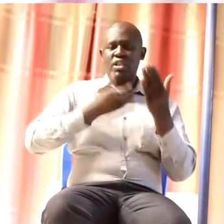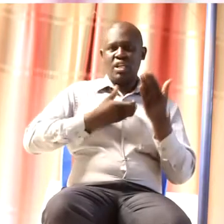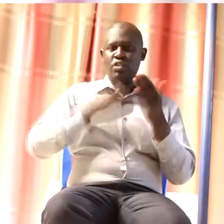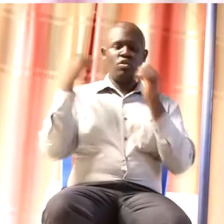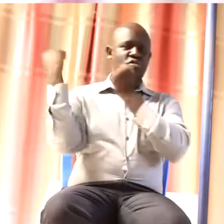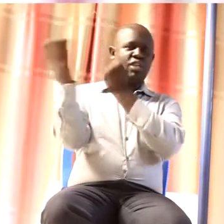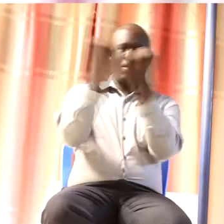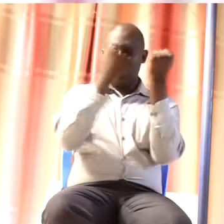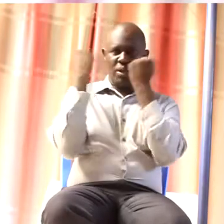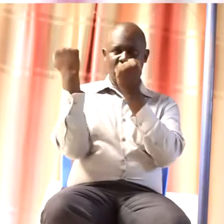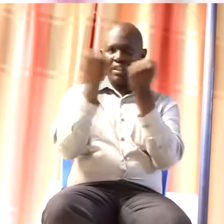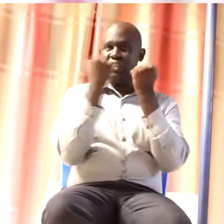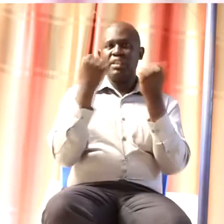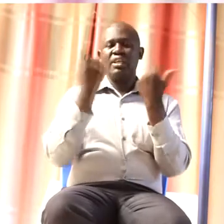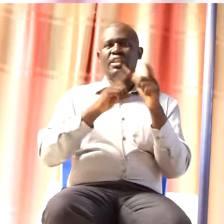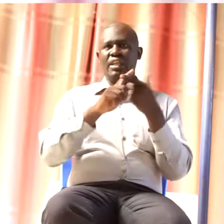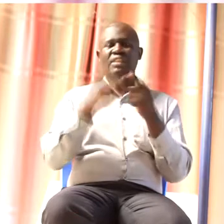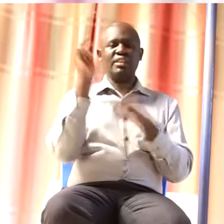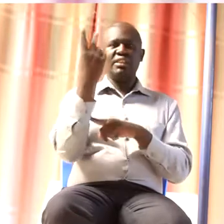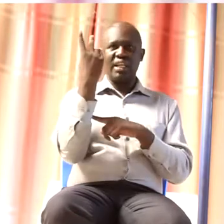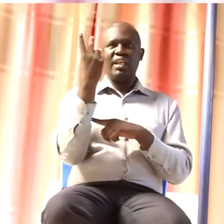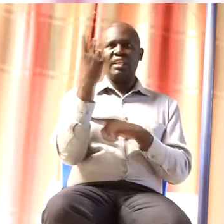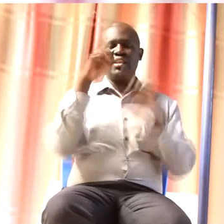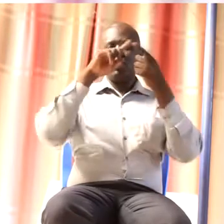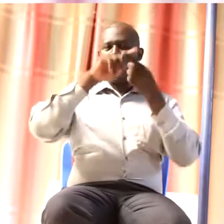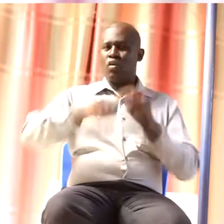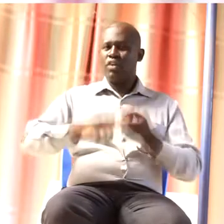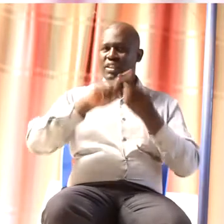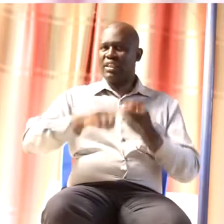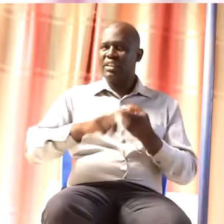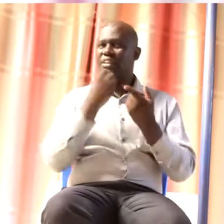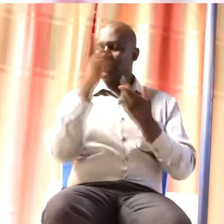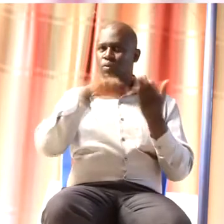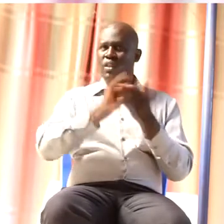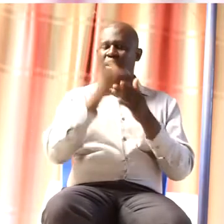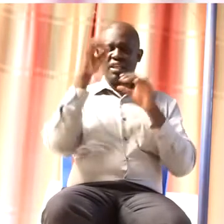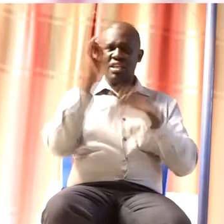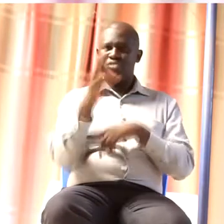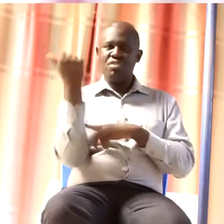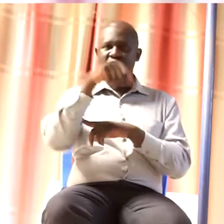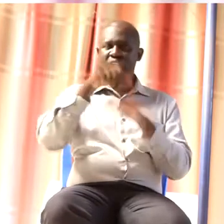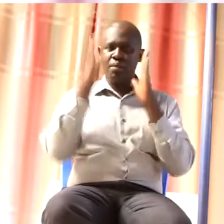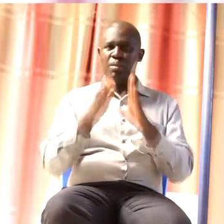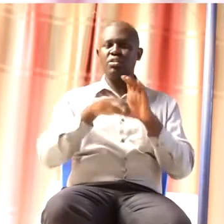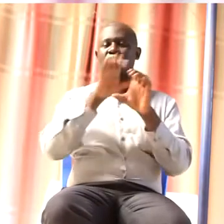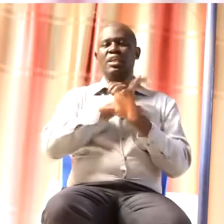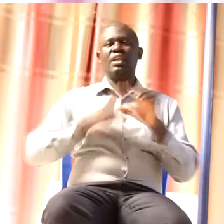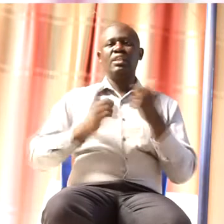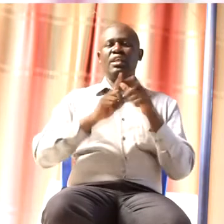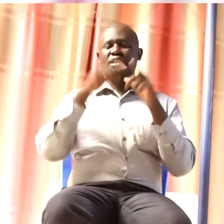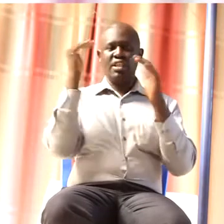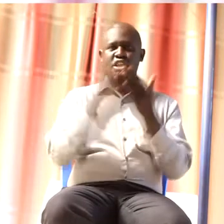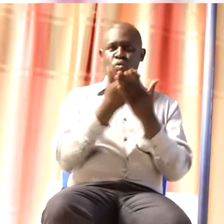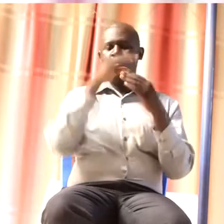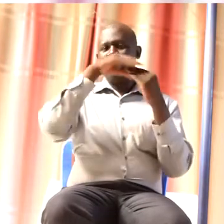Amen. 2 Corinthians chapter 5 verse 17 says, therefore, if anyone is in Christ, the new creation has